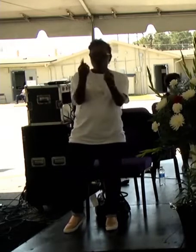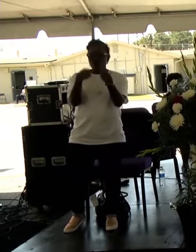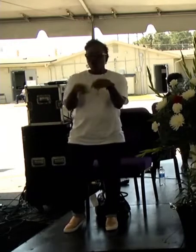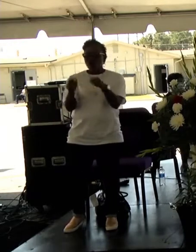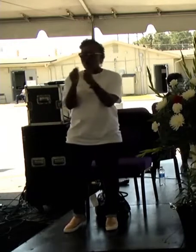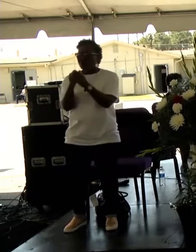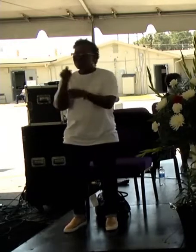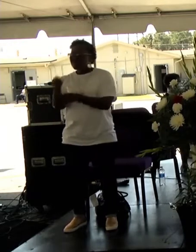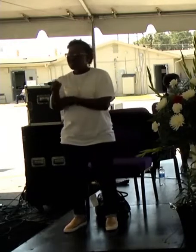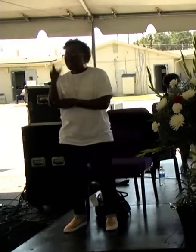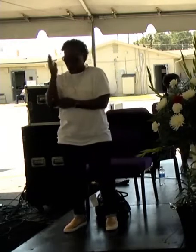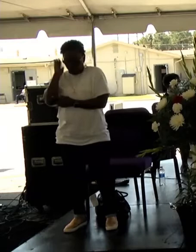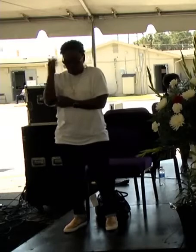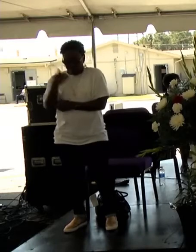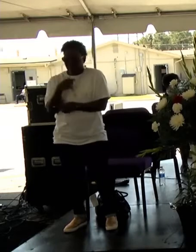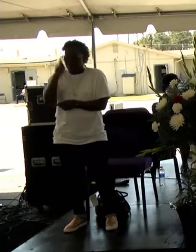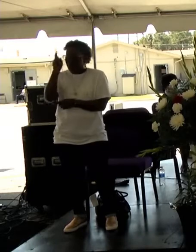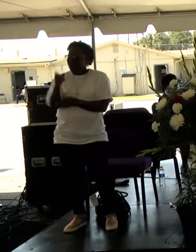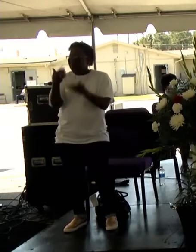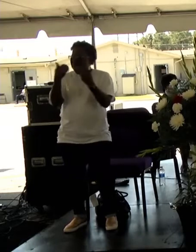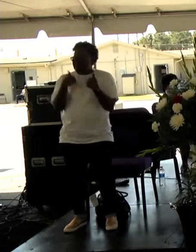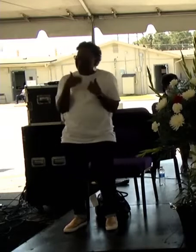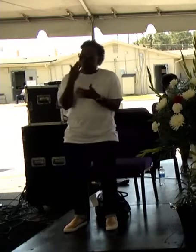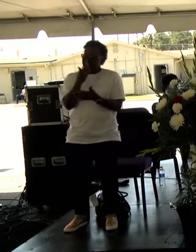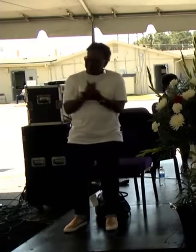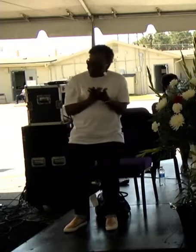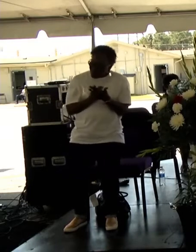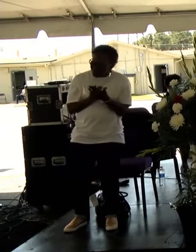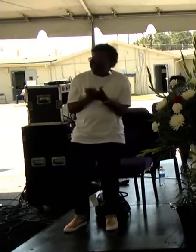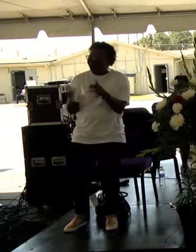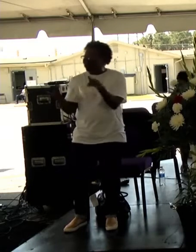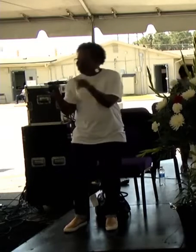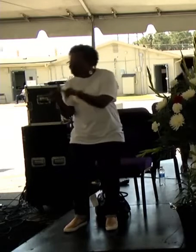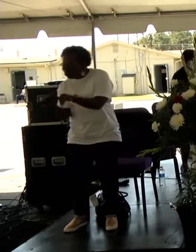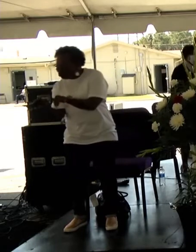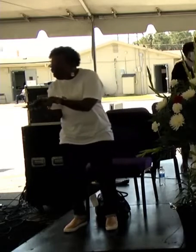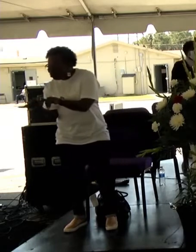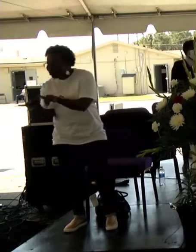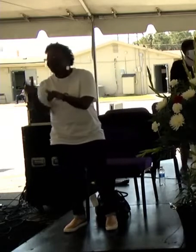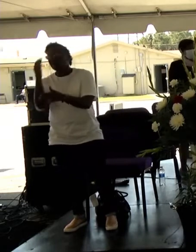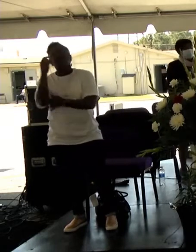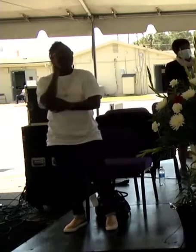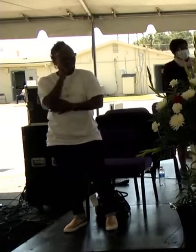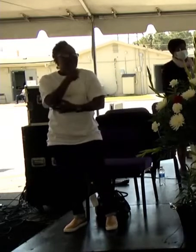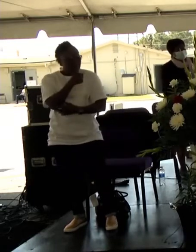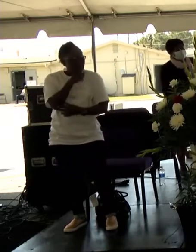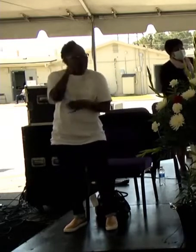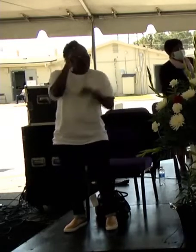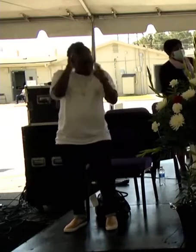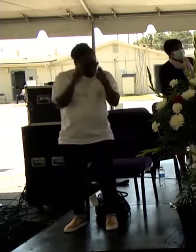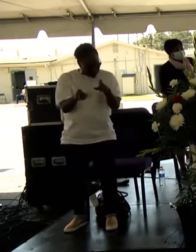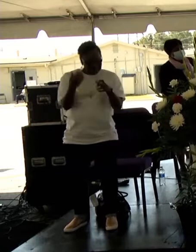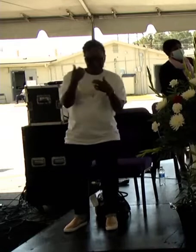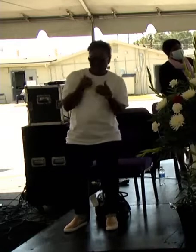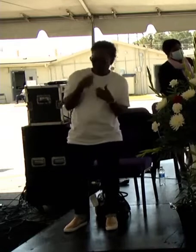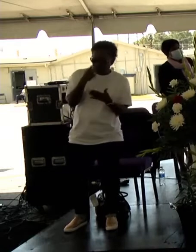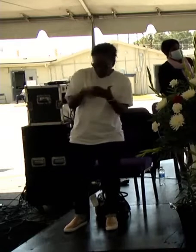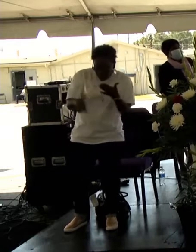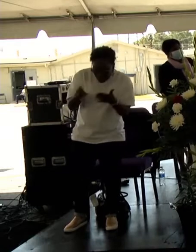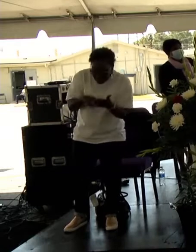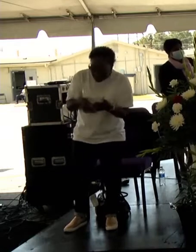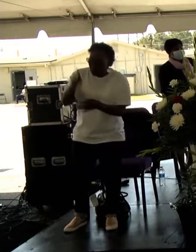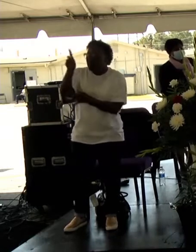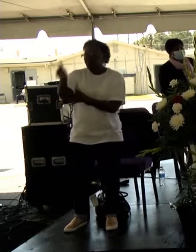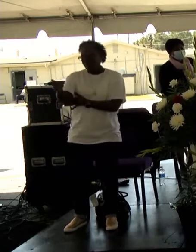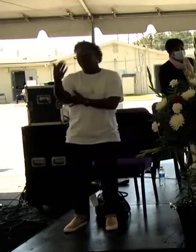There is a measure of suffering that goes along with the resurrection. There's a measure of criticism that comes with the